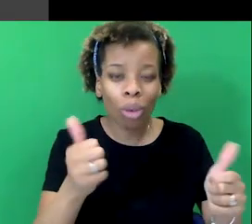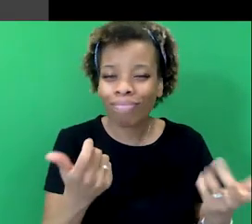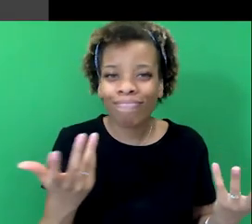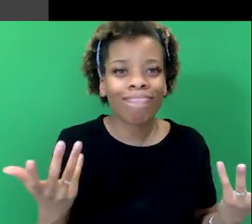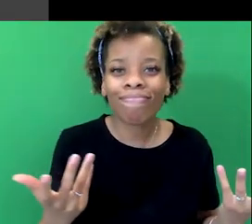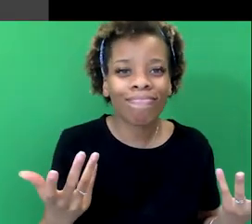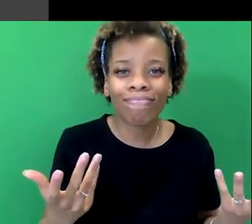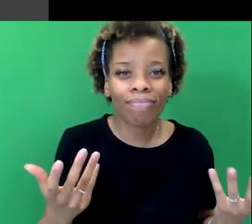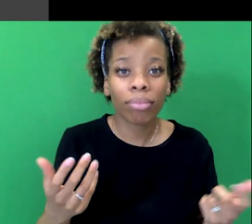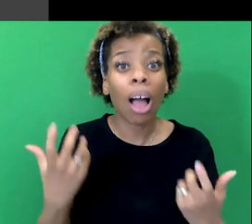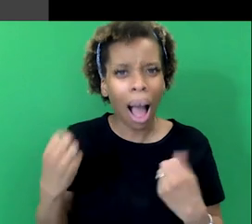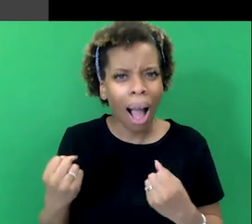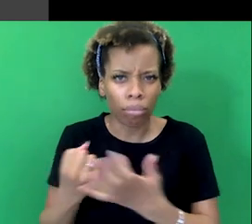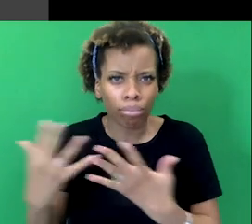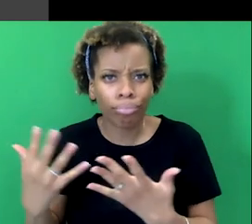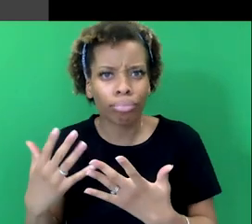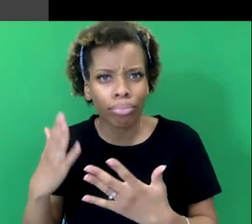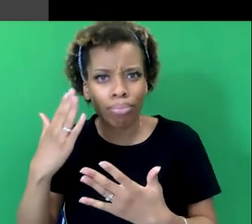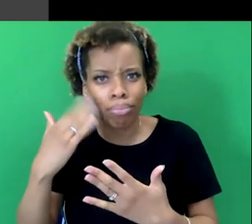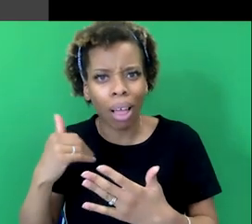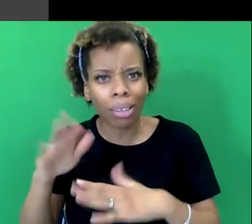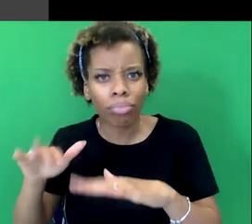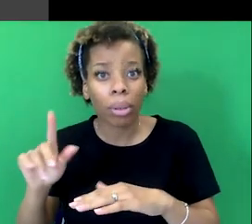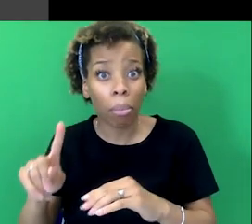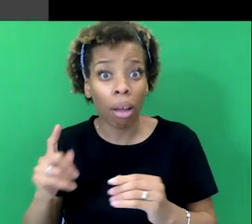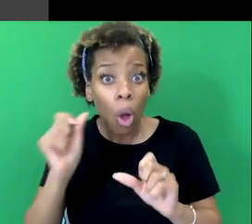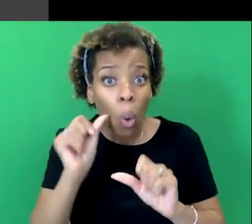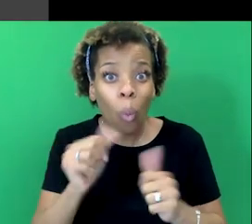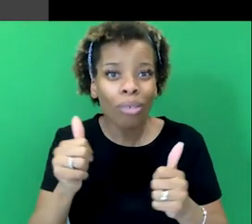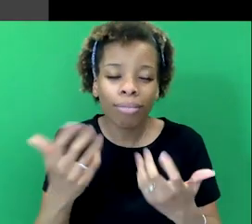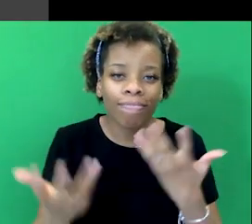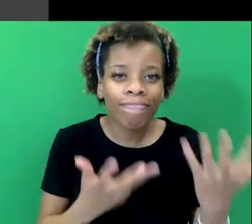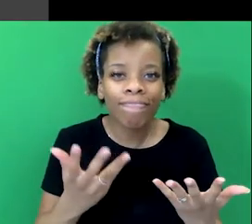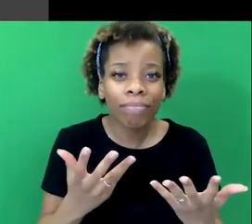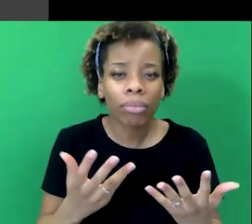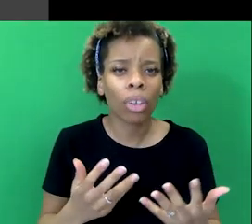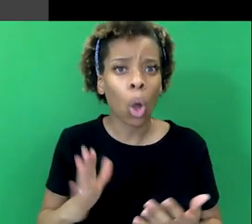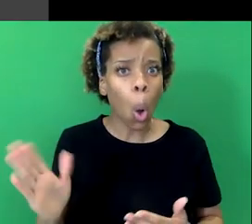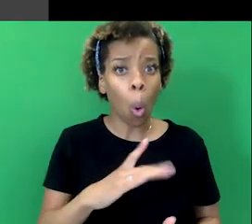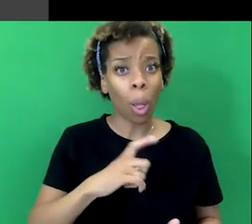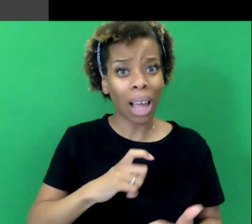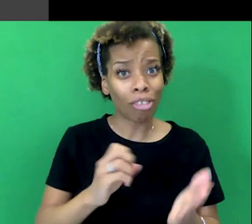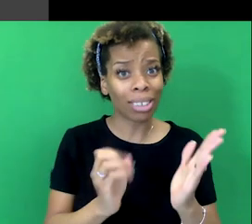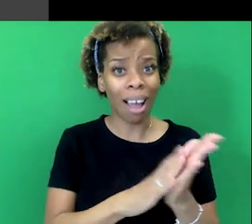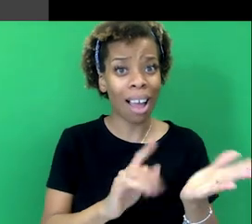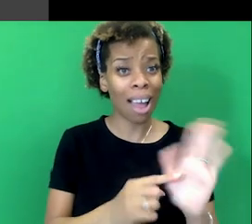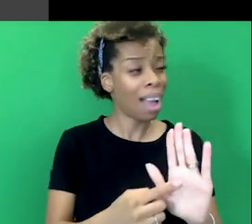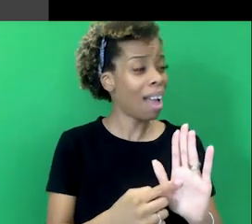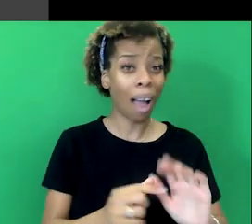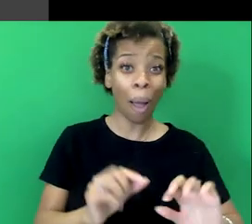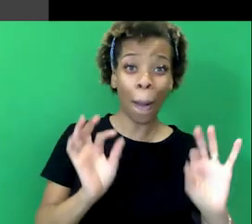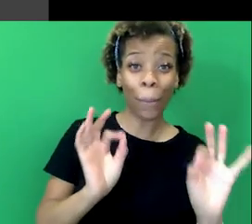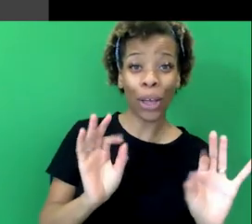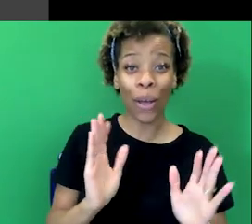and I think it's important that not everybody is just perfect. Yeah. And because there's this plethora of white people in history who